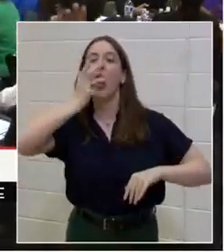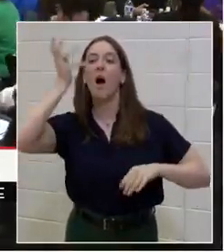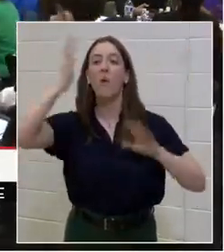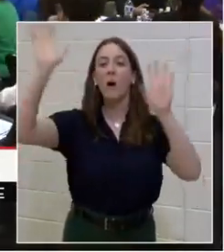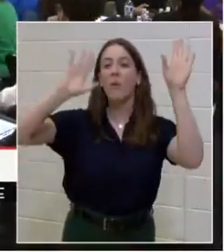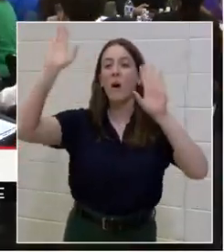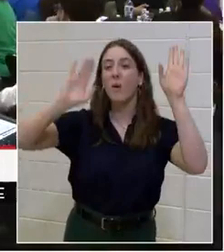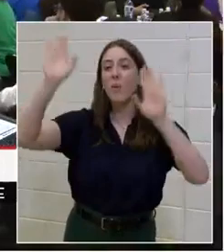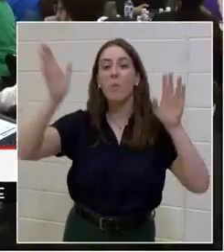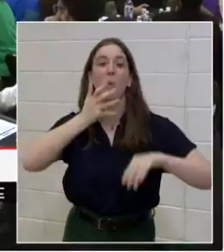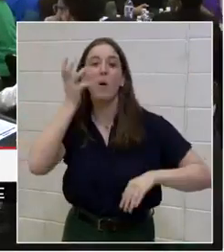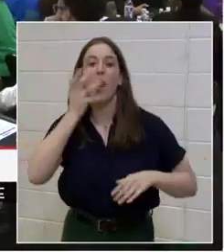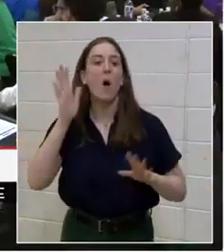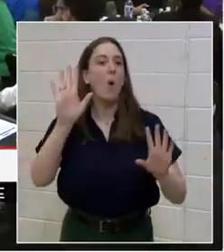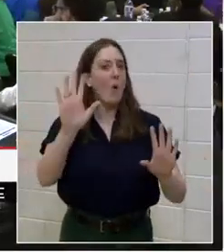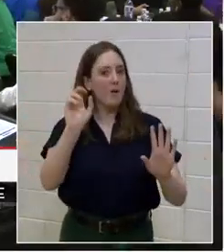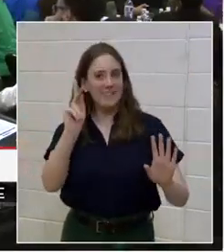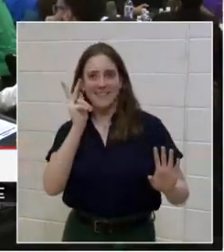let's see.